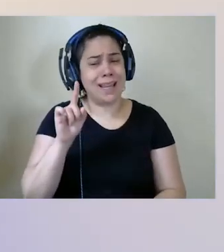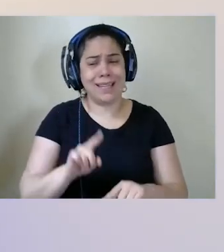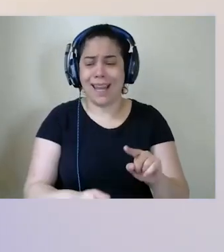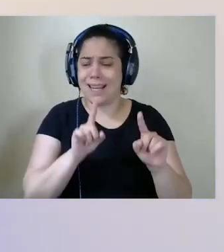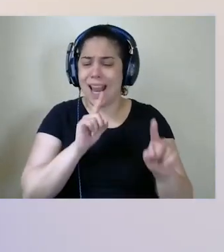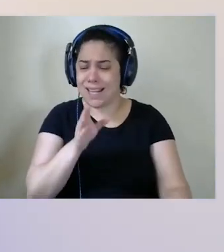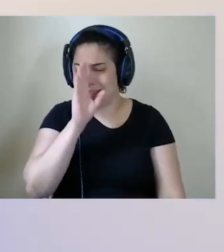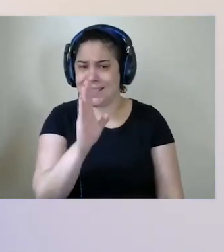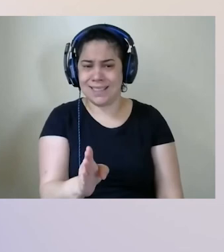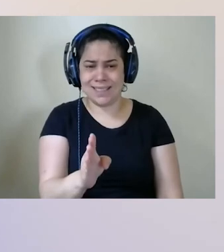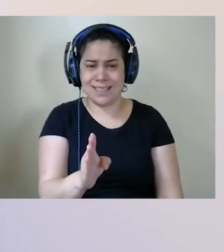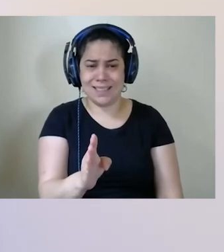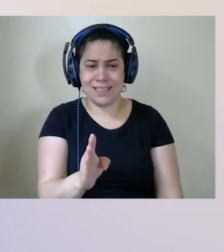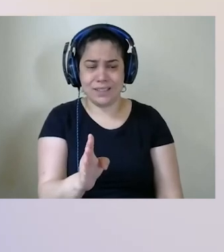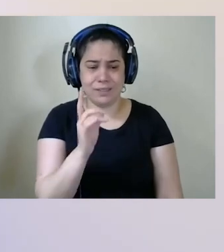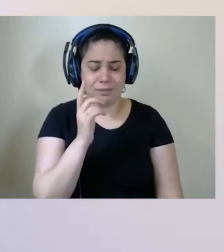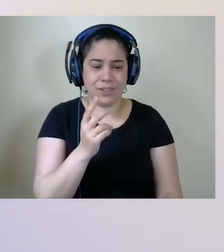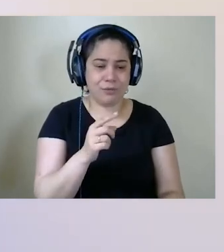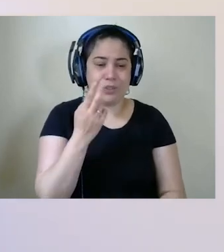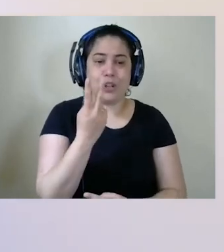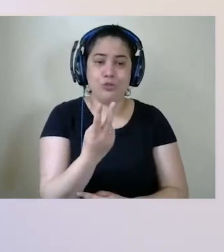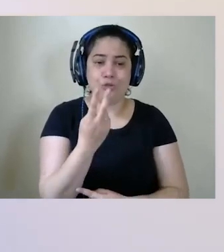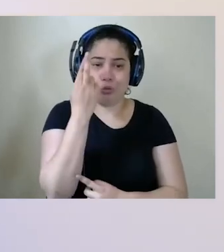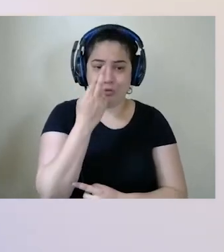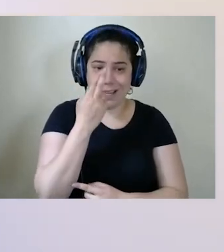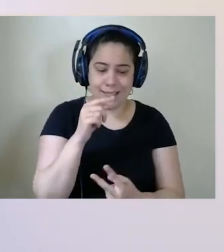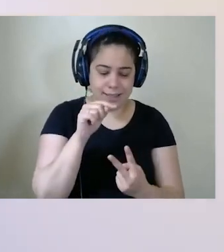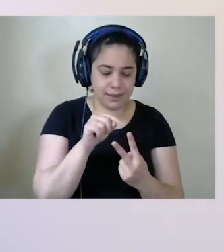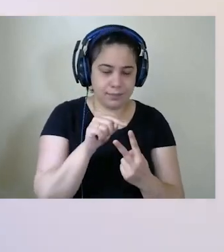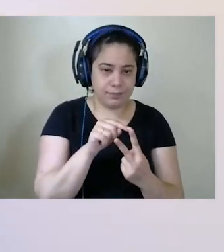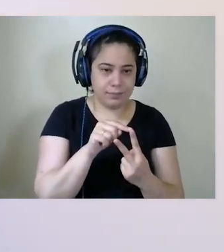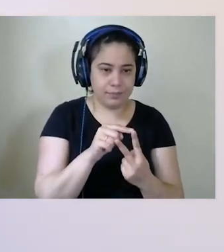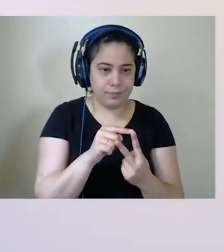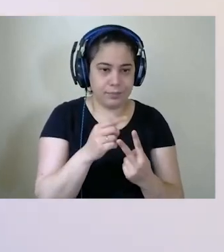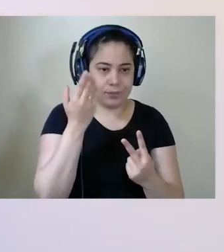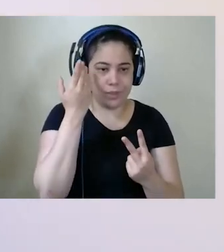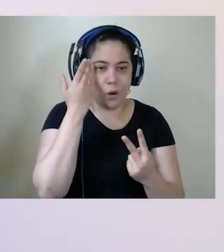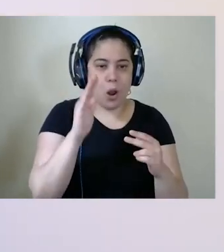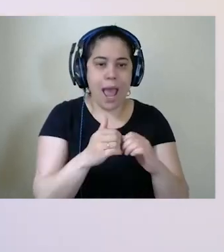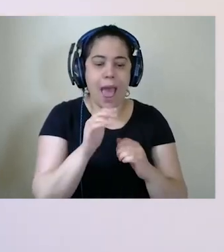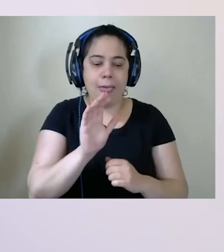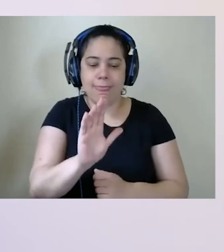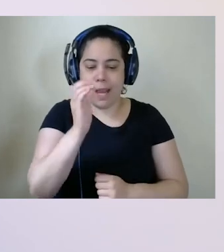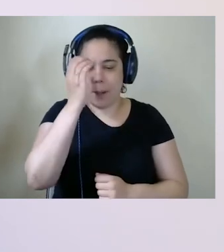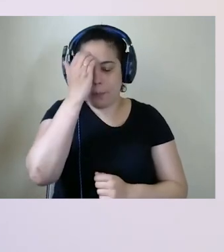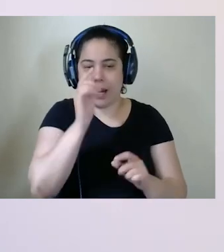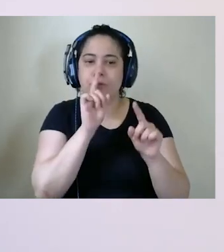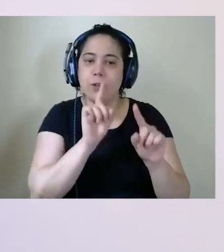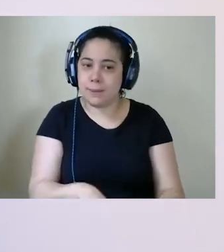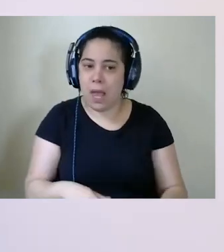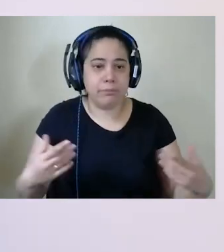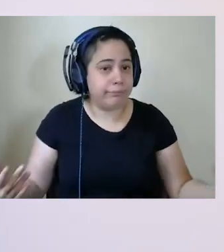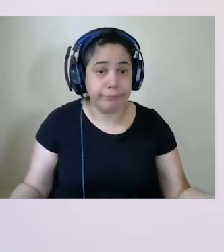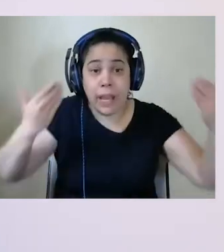You can't answer it, I guess, on two premises. One is you don't know how this brain is going to respond to training. You just don't